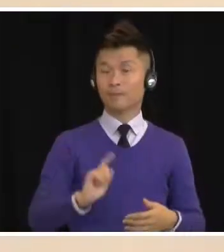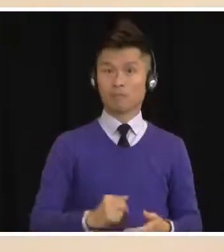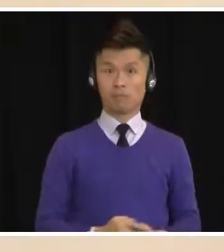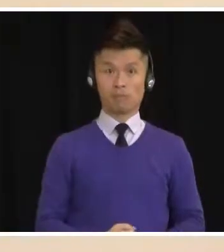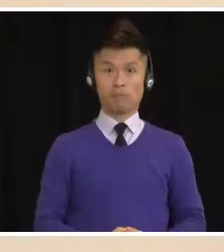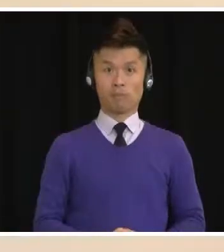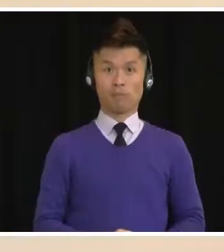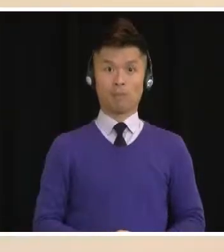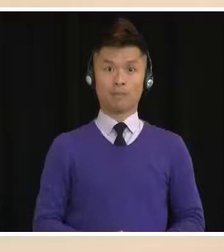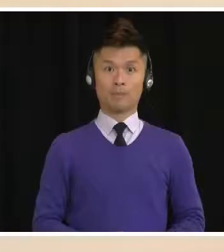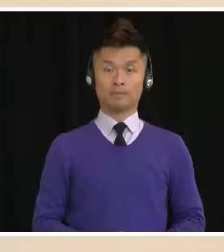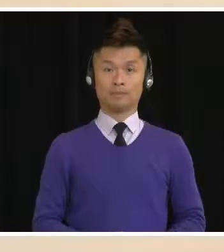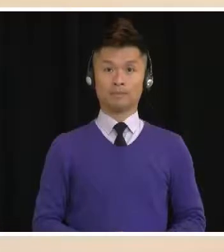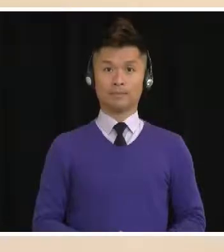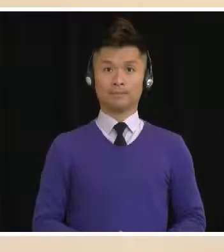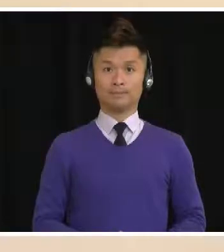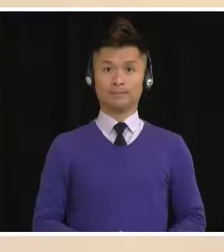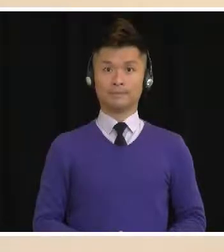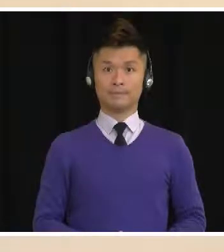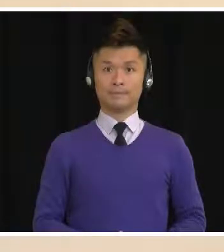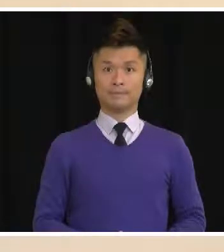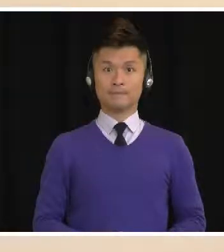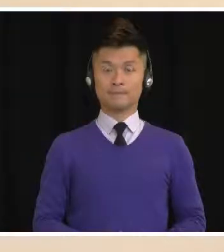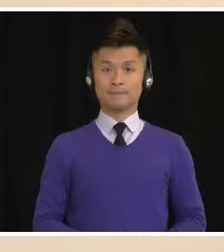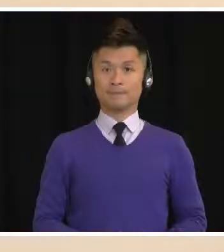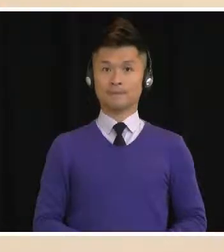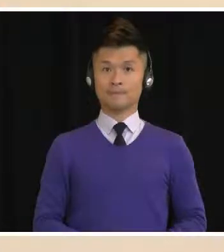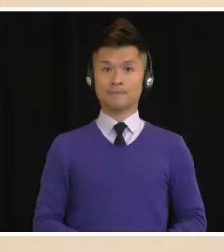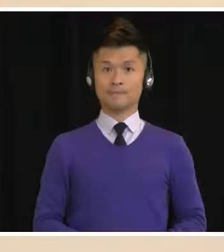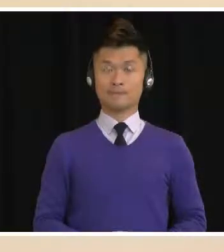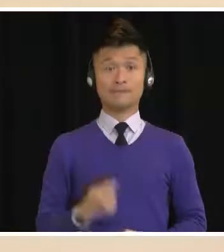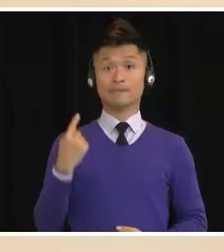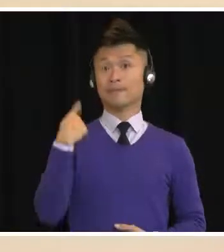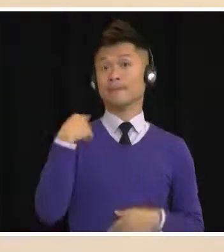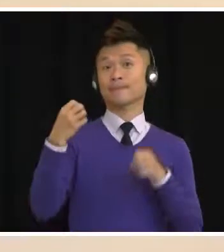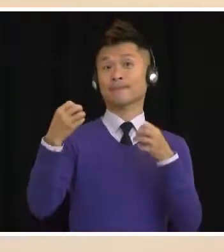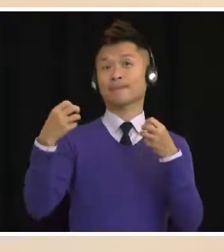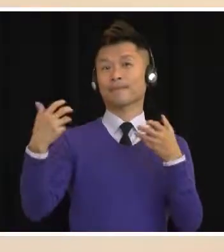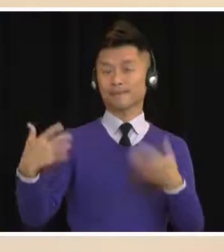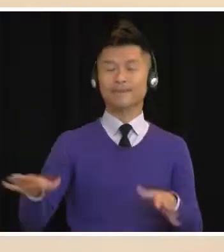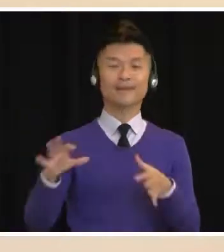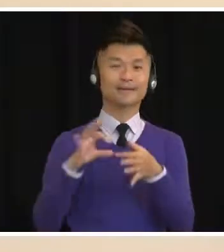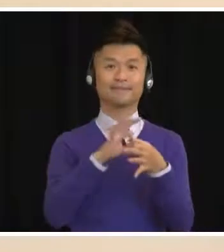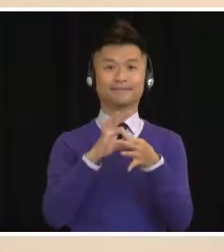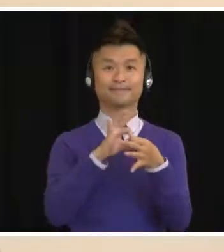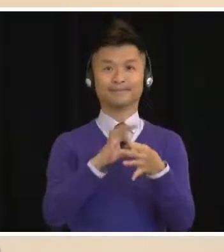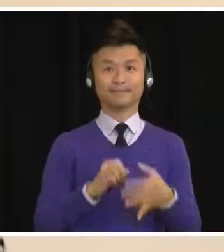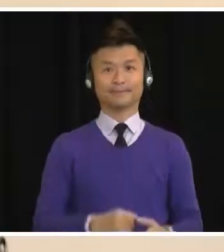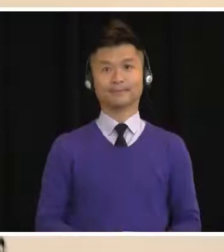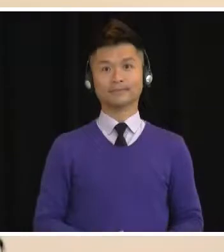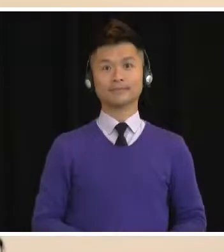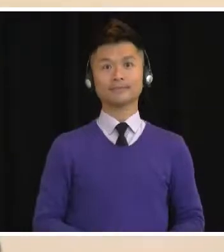relates to some of the issues we discussed yesterday, and that is about the extent to which central